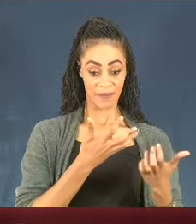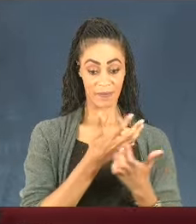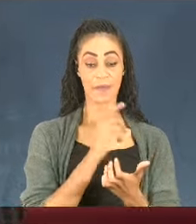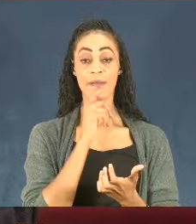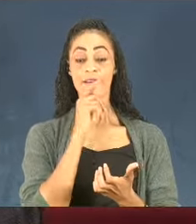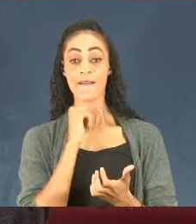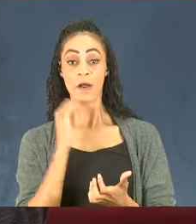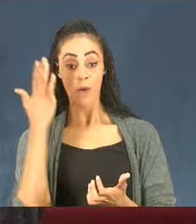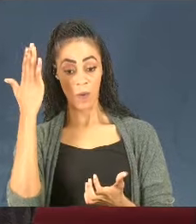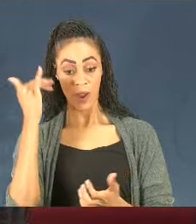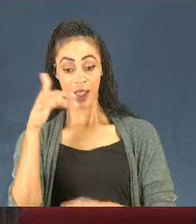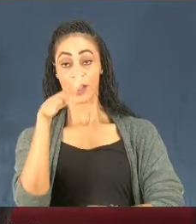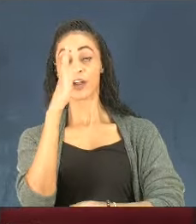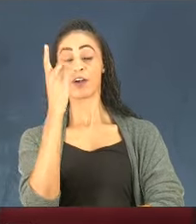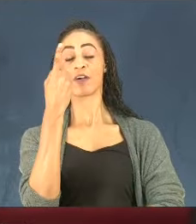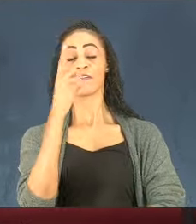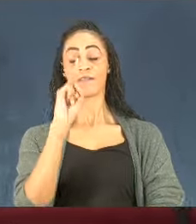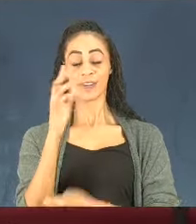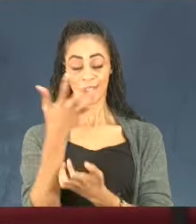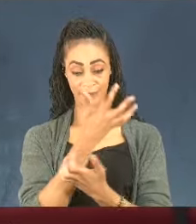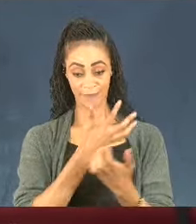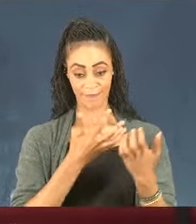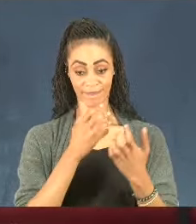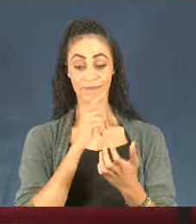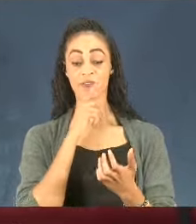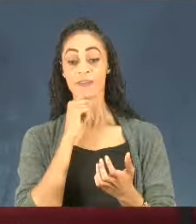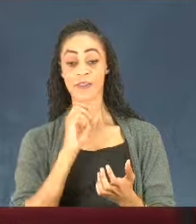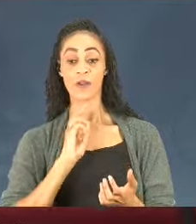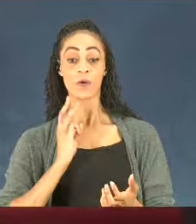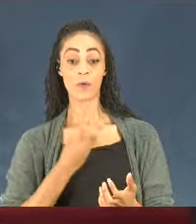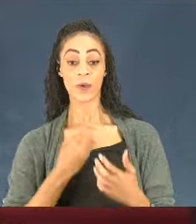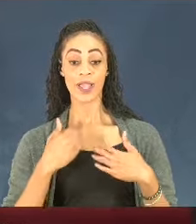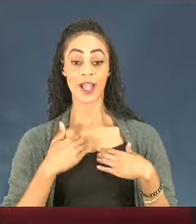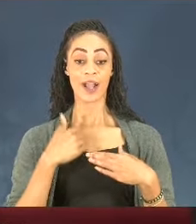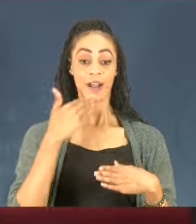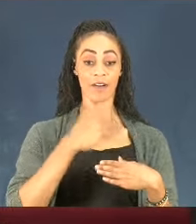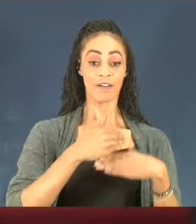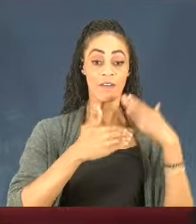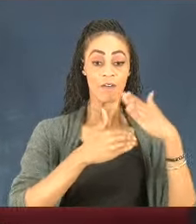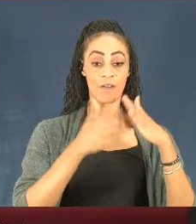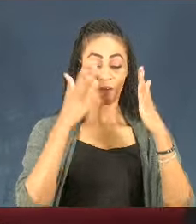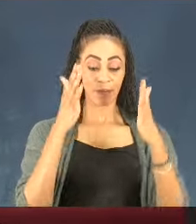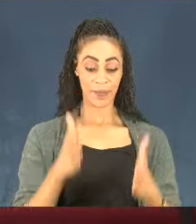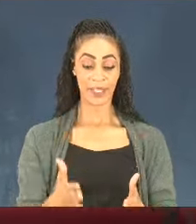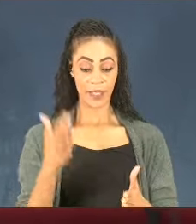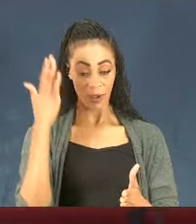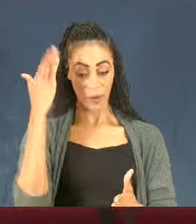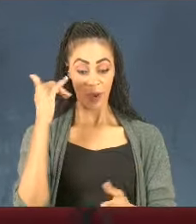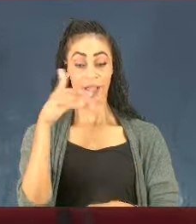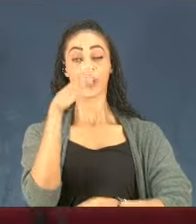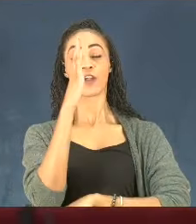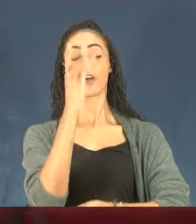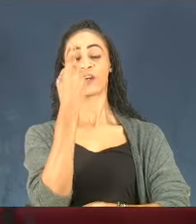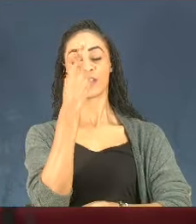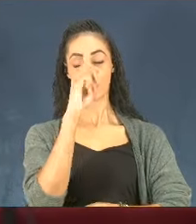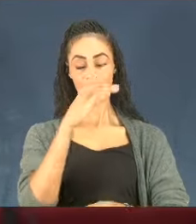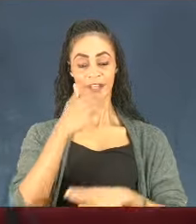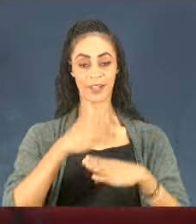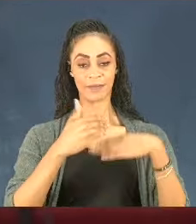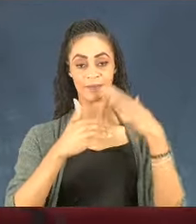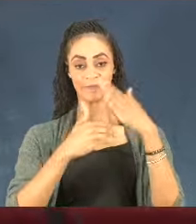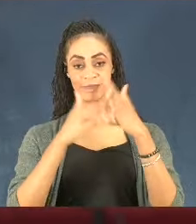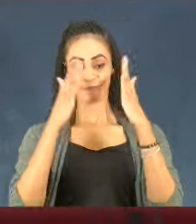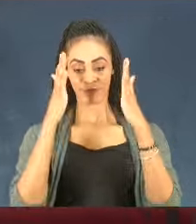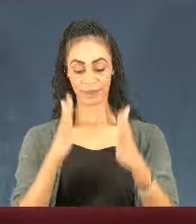the first communicator. There are builders, because God was the first builder. How about if I tell you that part of how